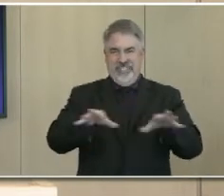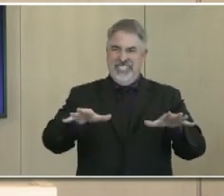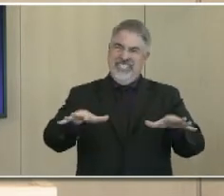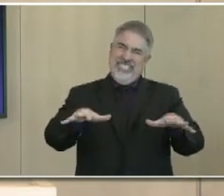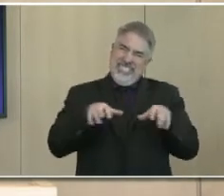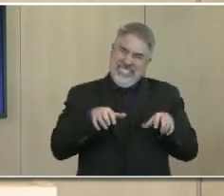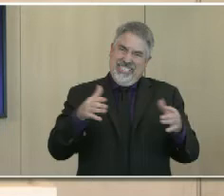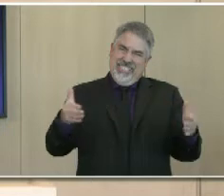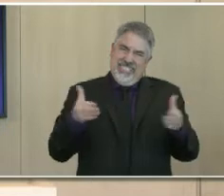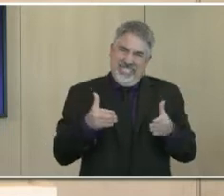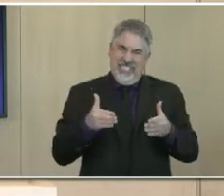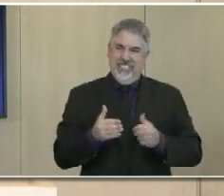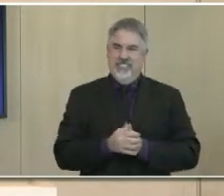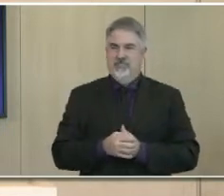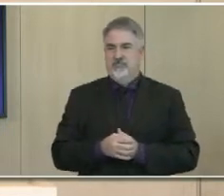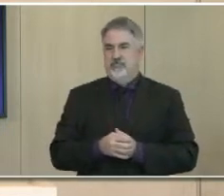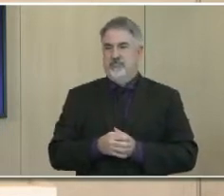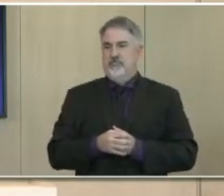update.